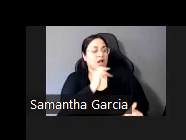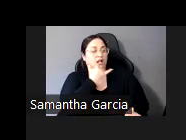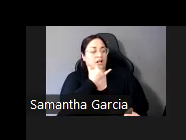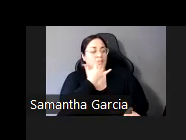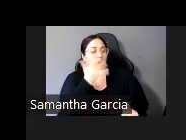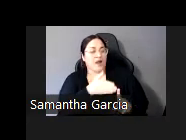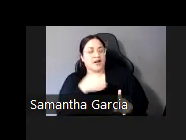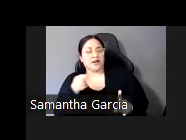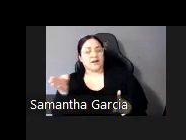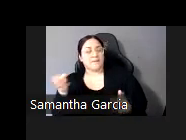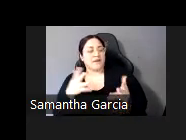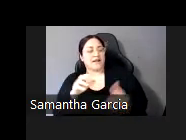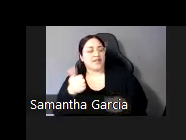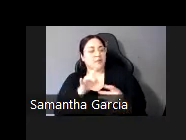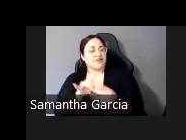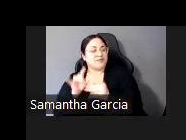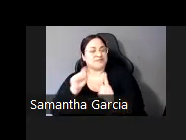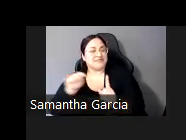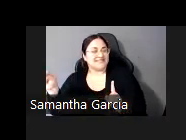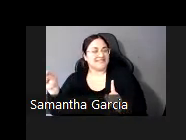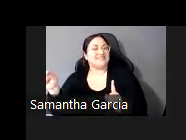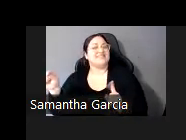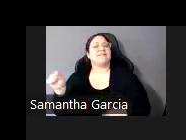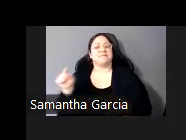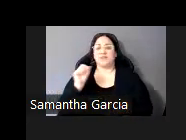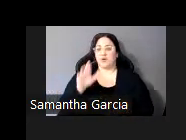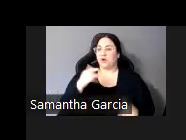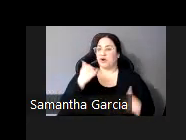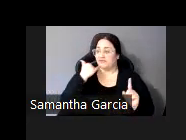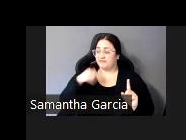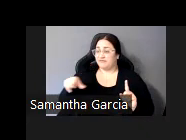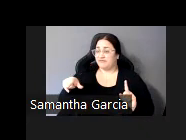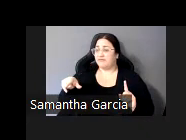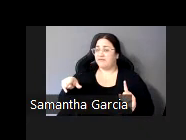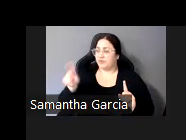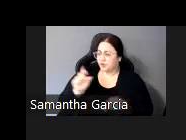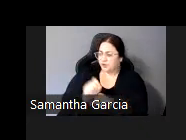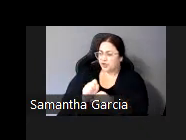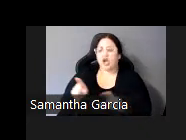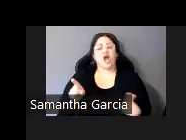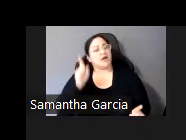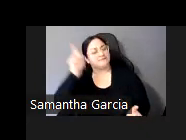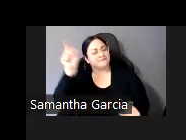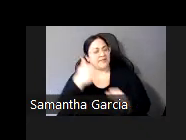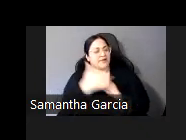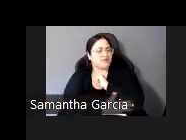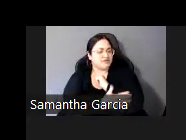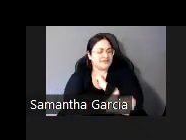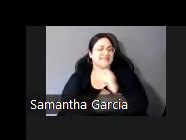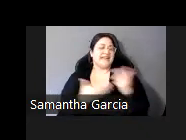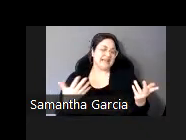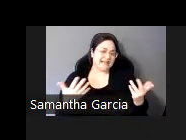people. And then if the individual claims to be working overseas, that's a big red flag. They claim that they're overseas,